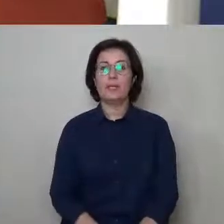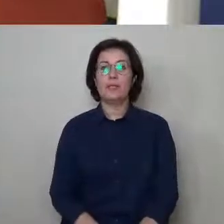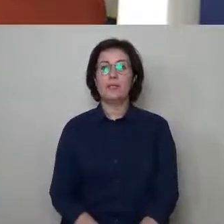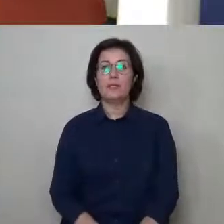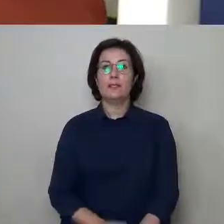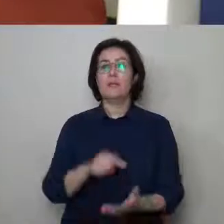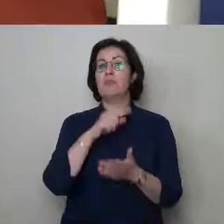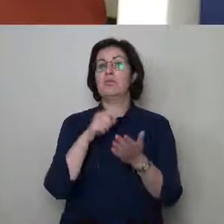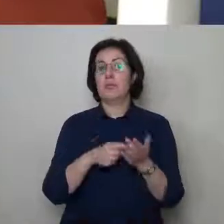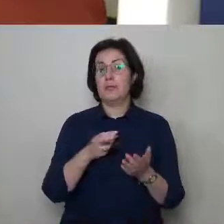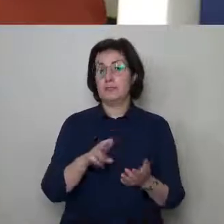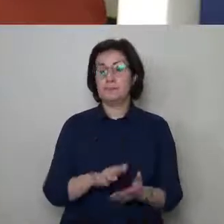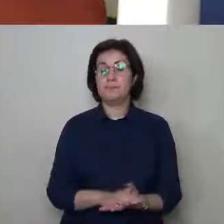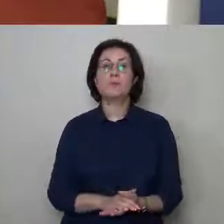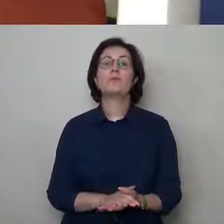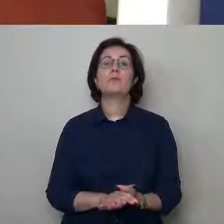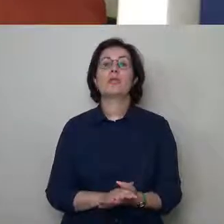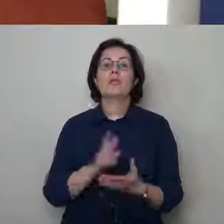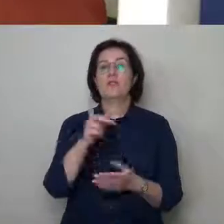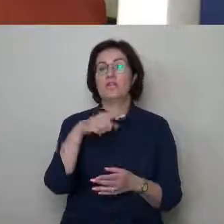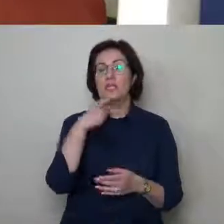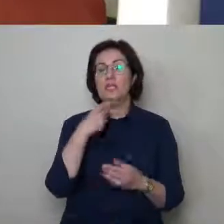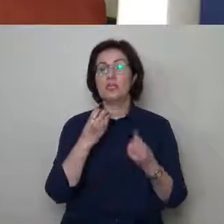Oblast Commission accepted the documents.